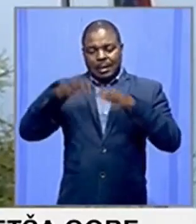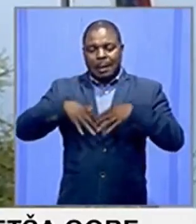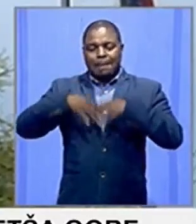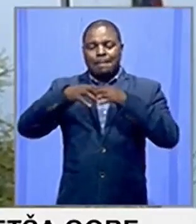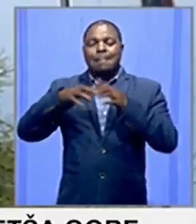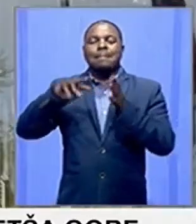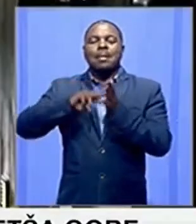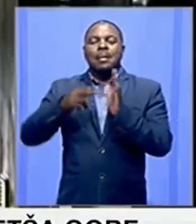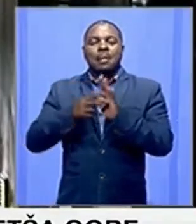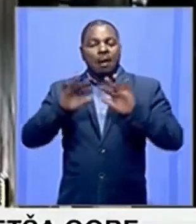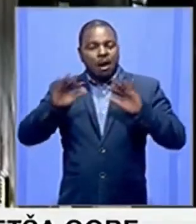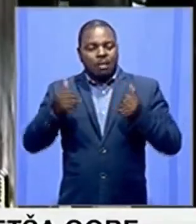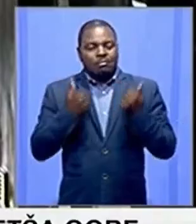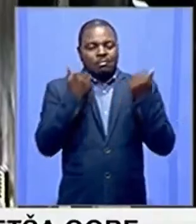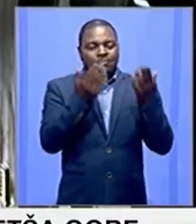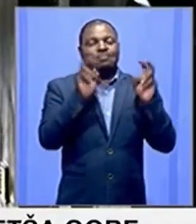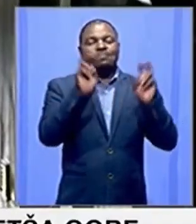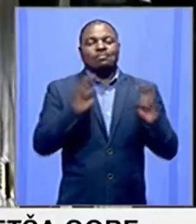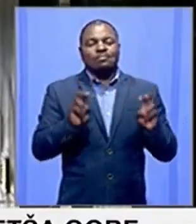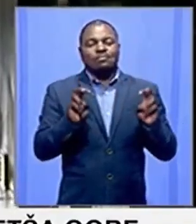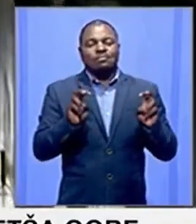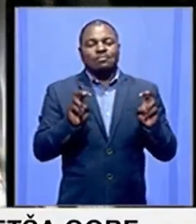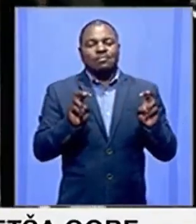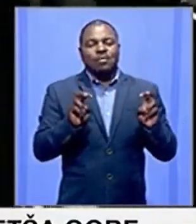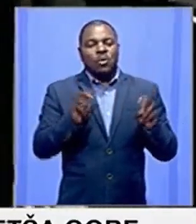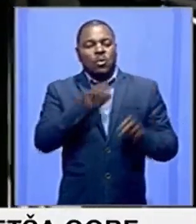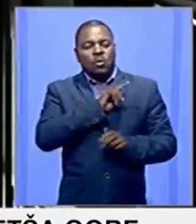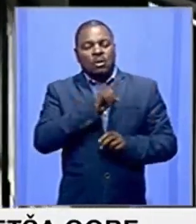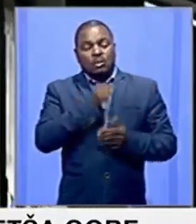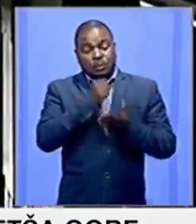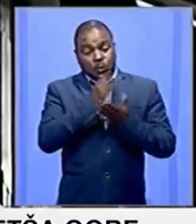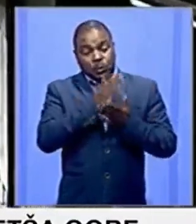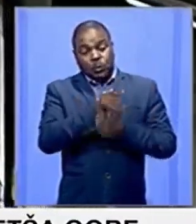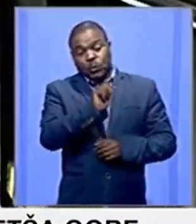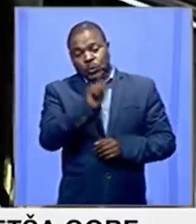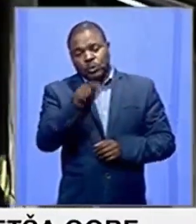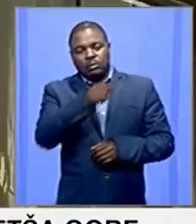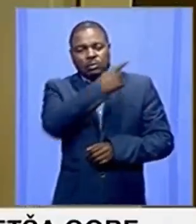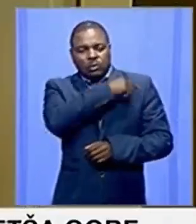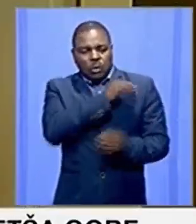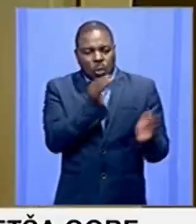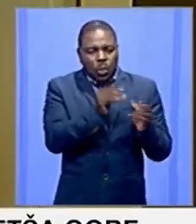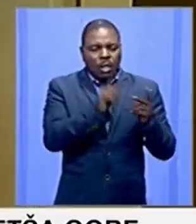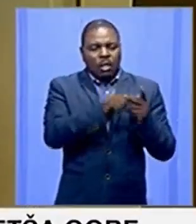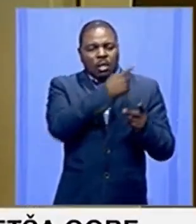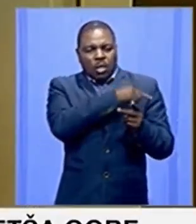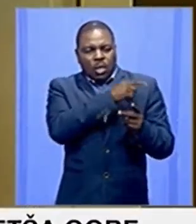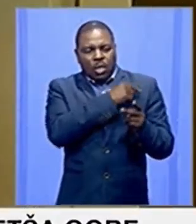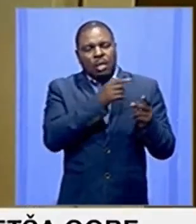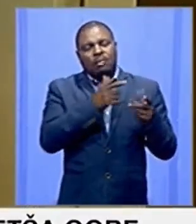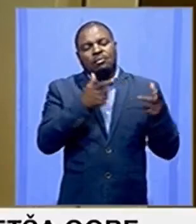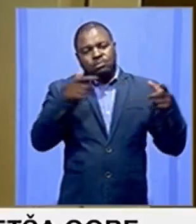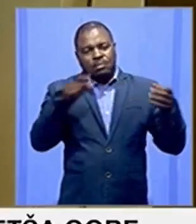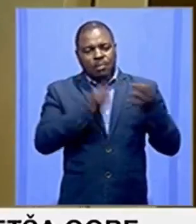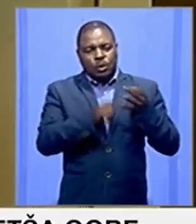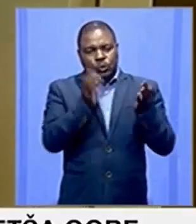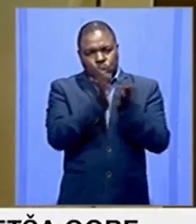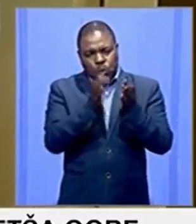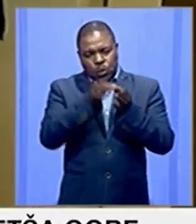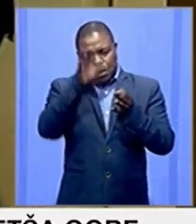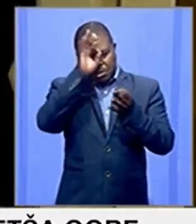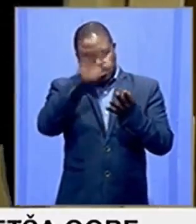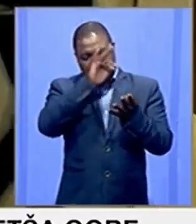ya mohlagase ge o sa kgone go netefatša gore maokelo, dikliniki, dikolo le diteše tša maphodisa ga di timelwe